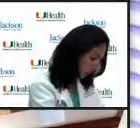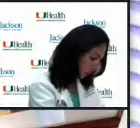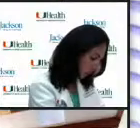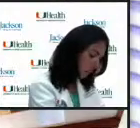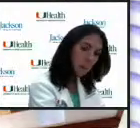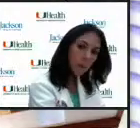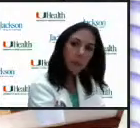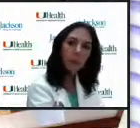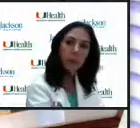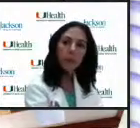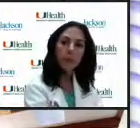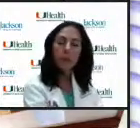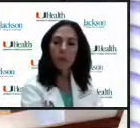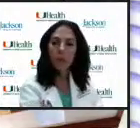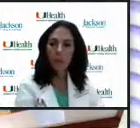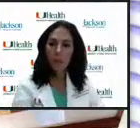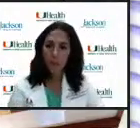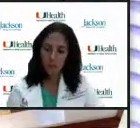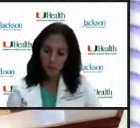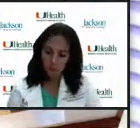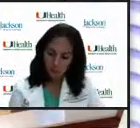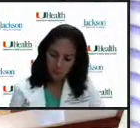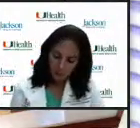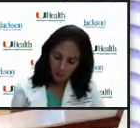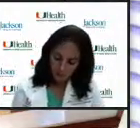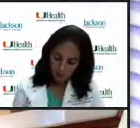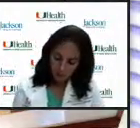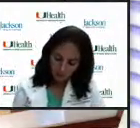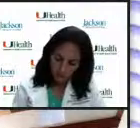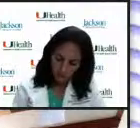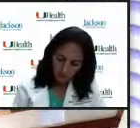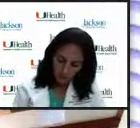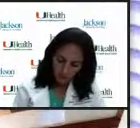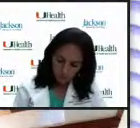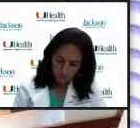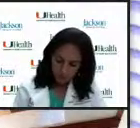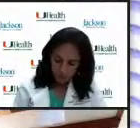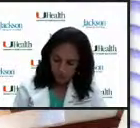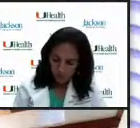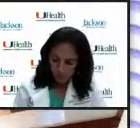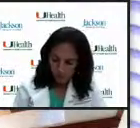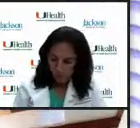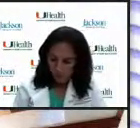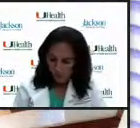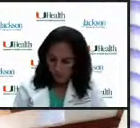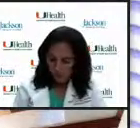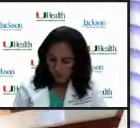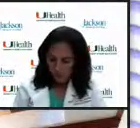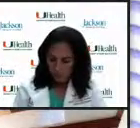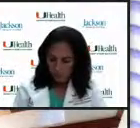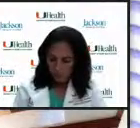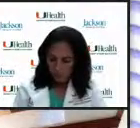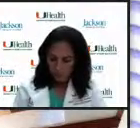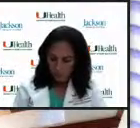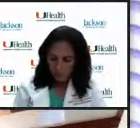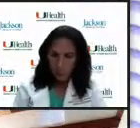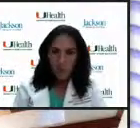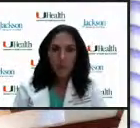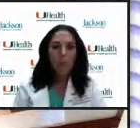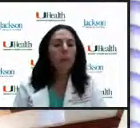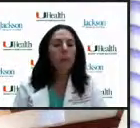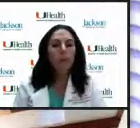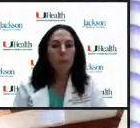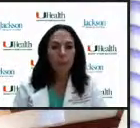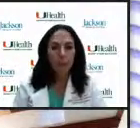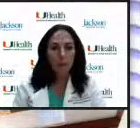Good afternoon, everyone. We are set to get started. Thank you all for joining us. Now, before we get started, I'd like to ask everyone